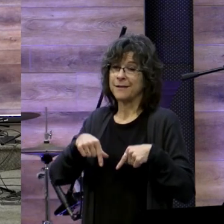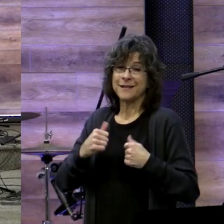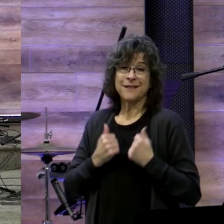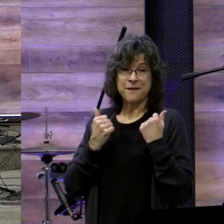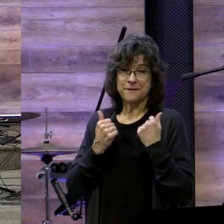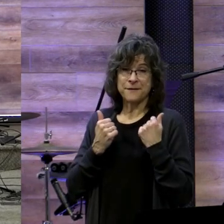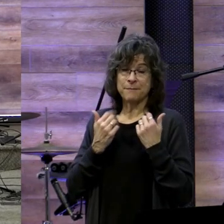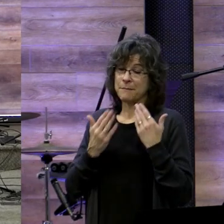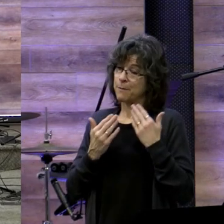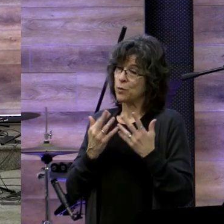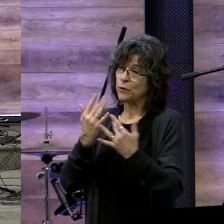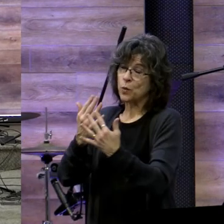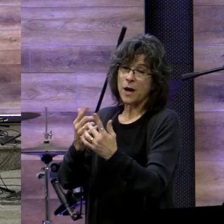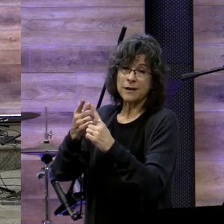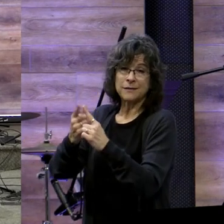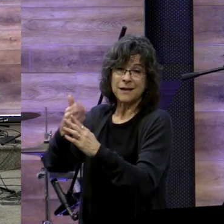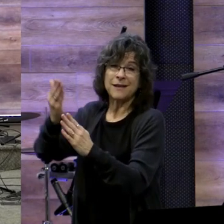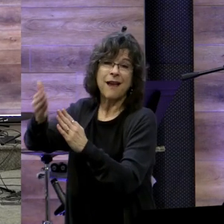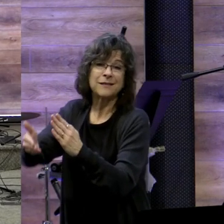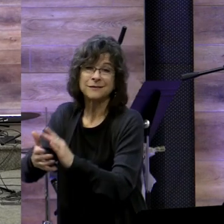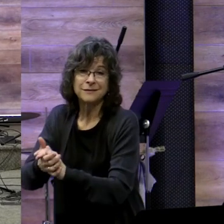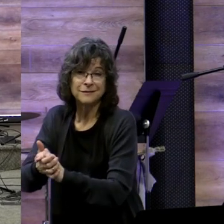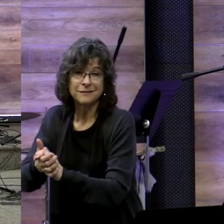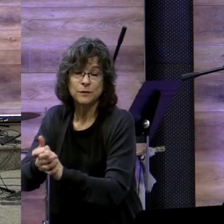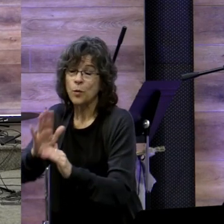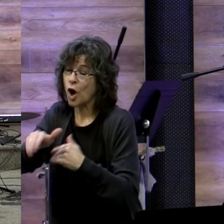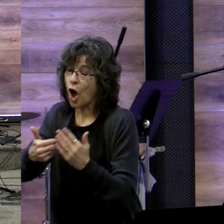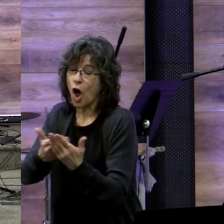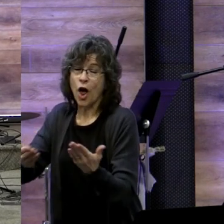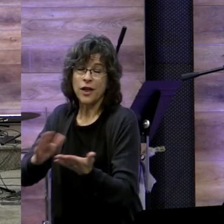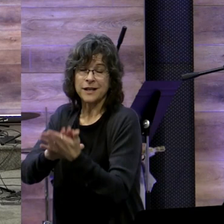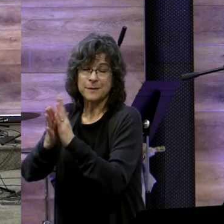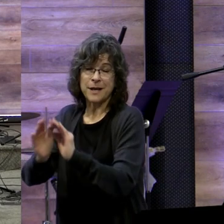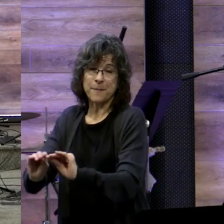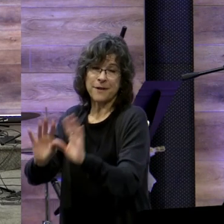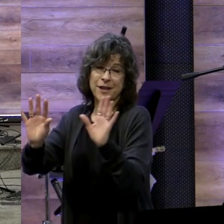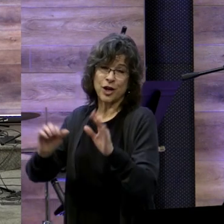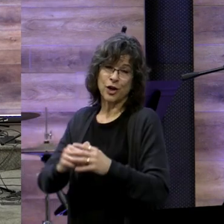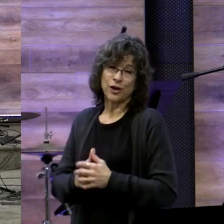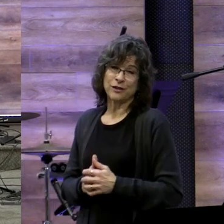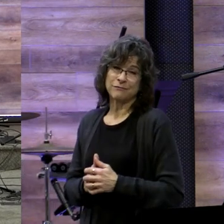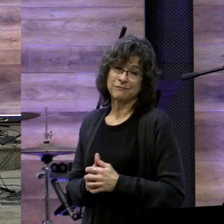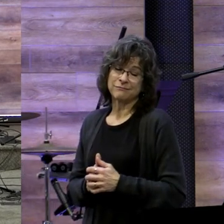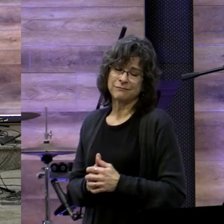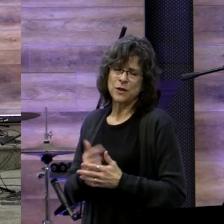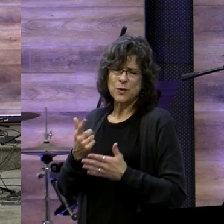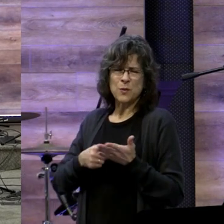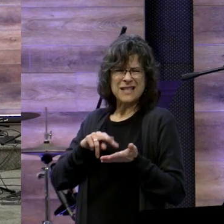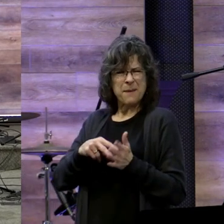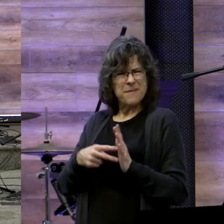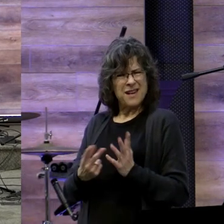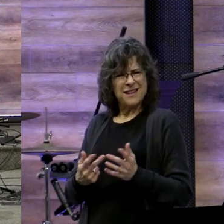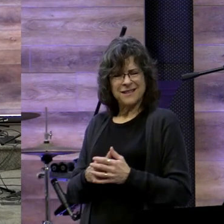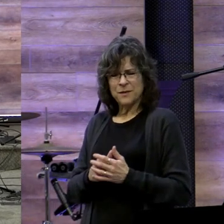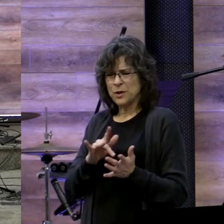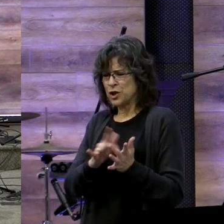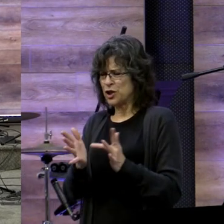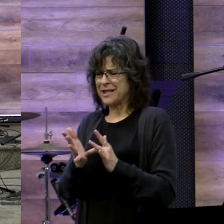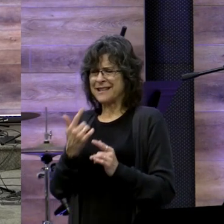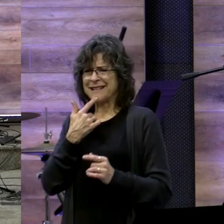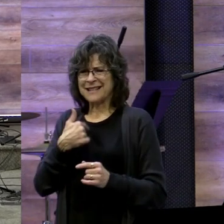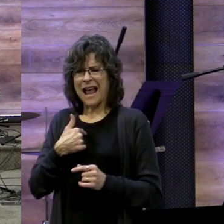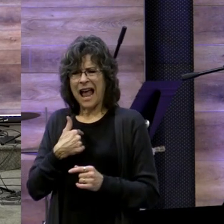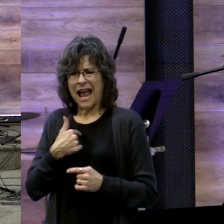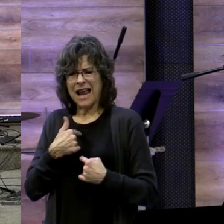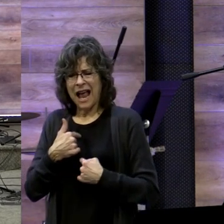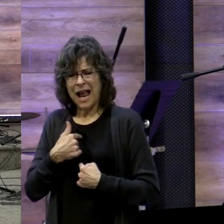clear. Which leads us then to the third question. What does it mean for Jesus to be the resurrection and the life? He says in verse